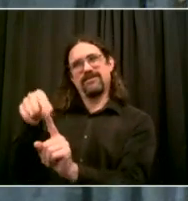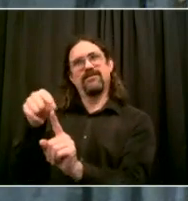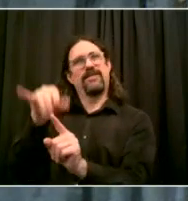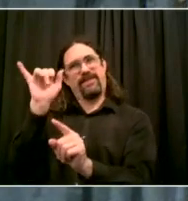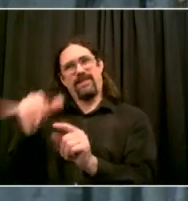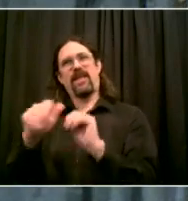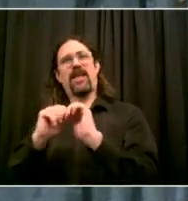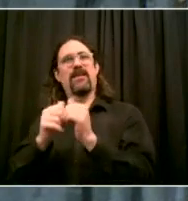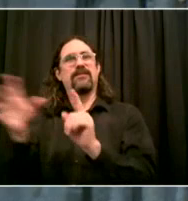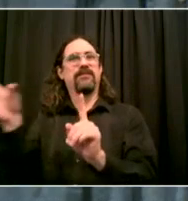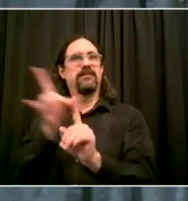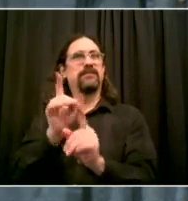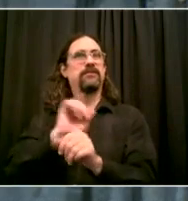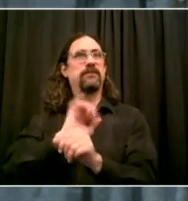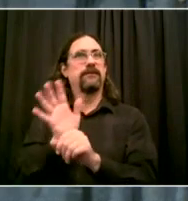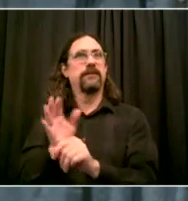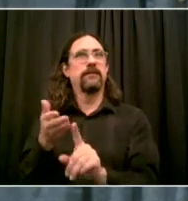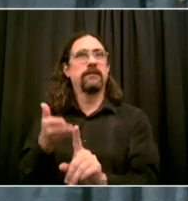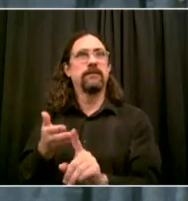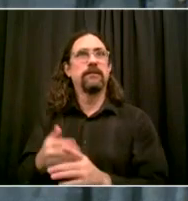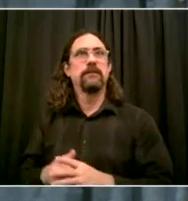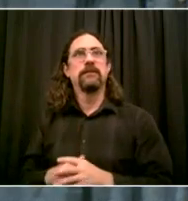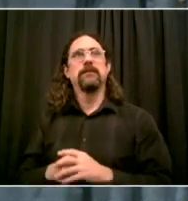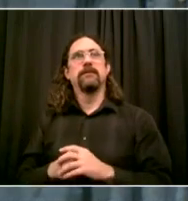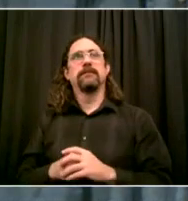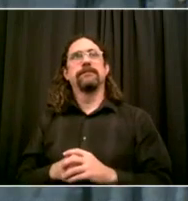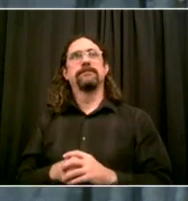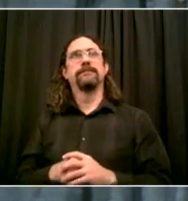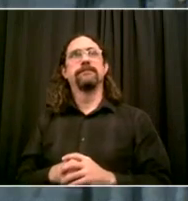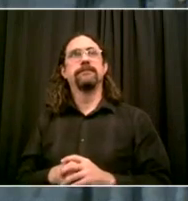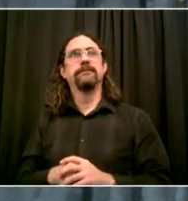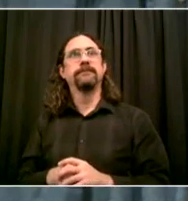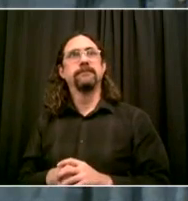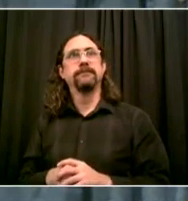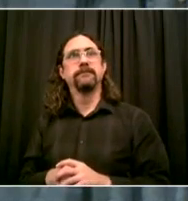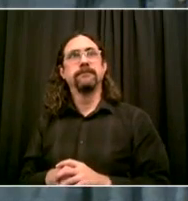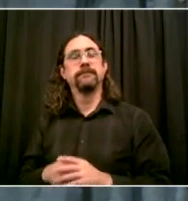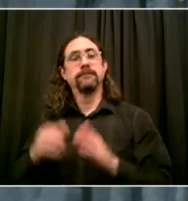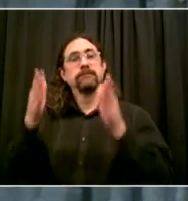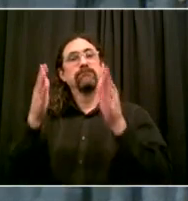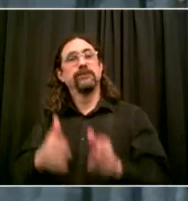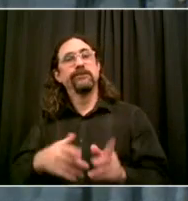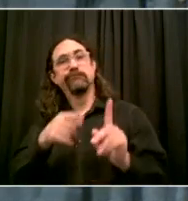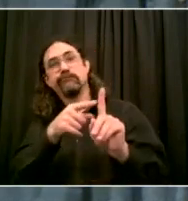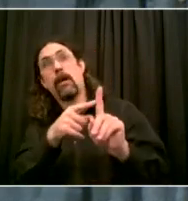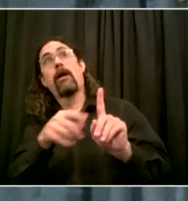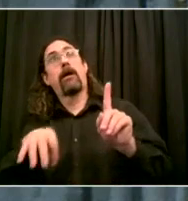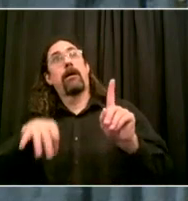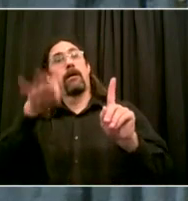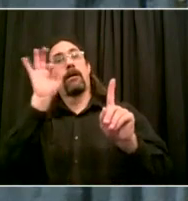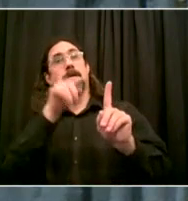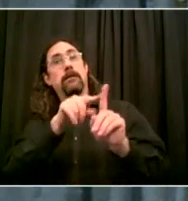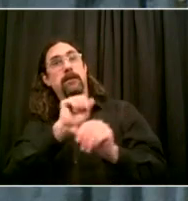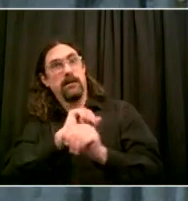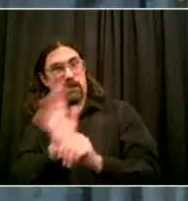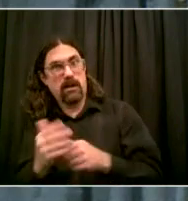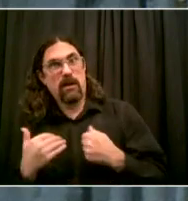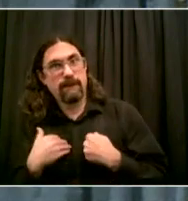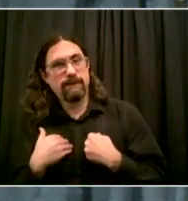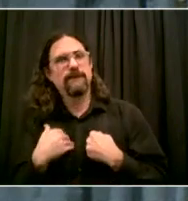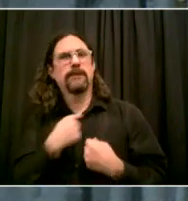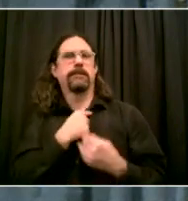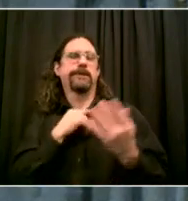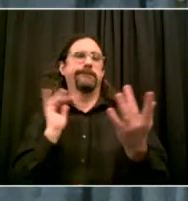and events, the mayor's example is actually right on. We do detect even small gatherings. We're able to clarify with our contact tracing